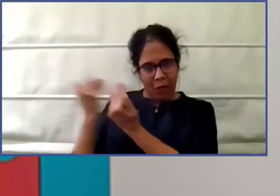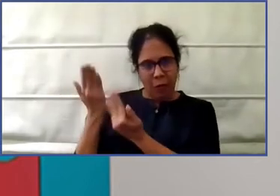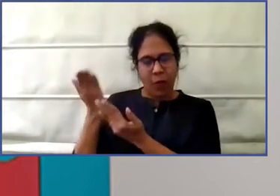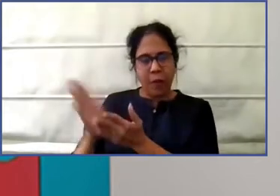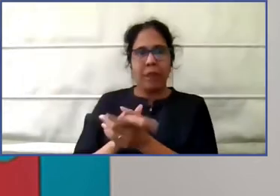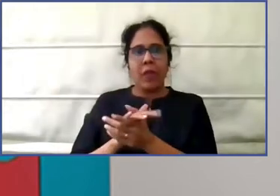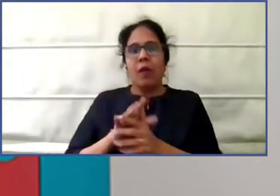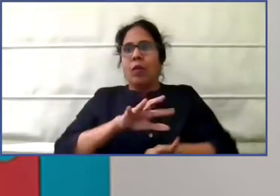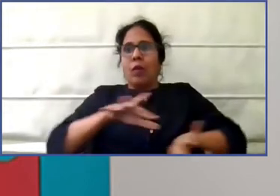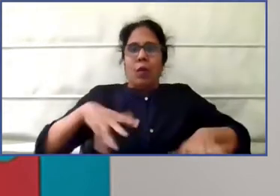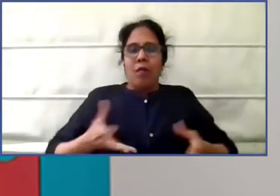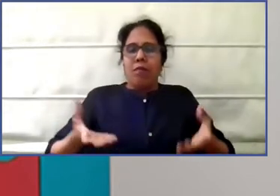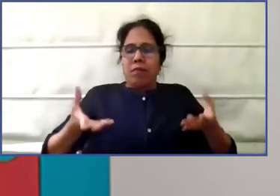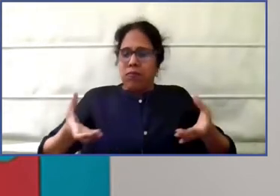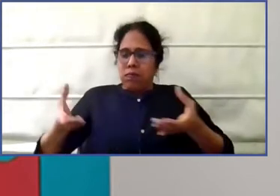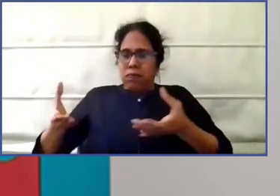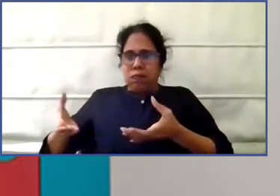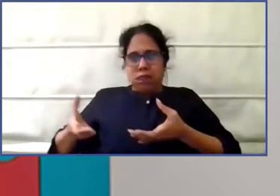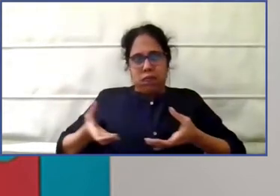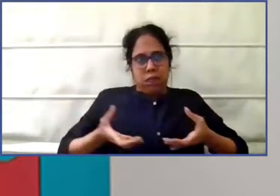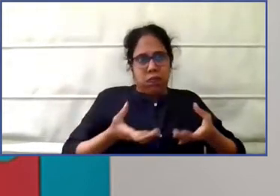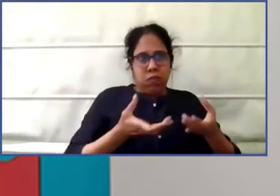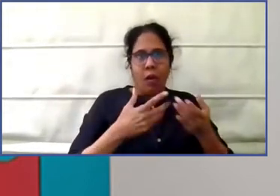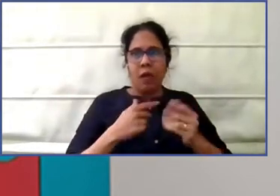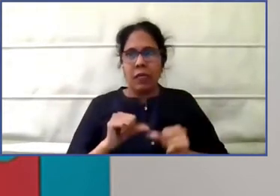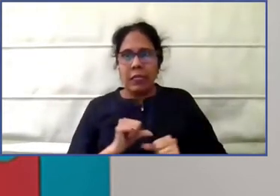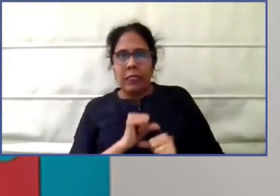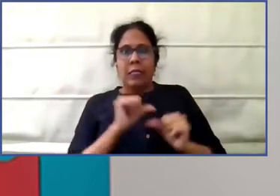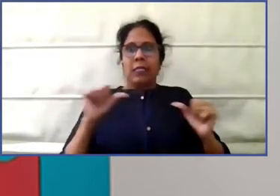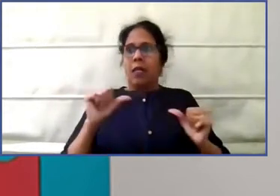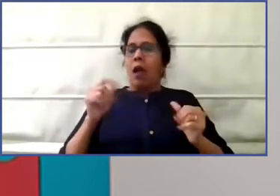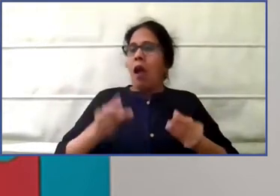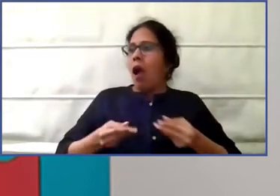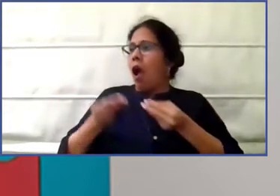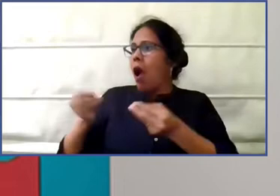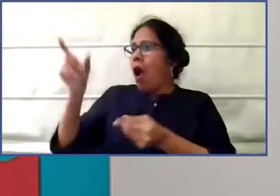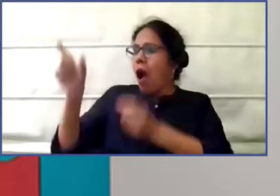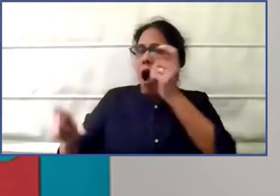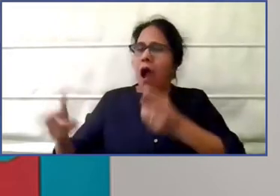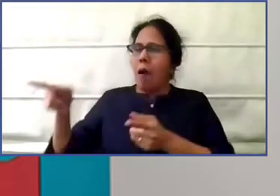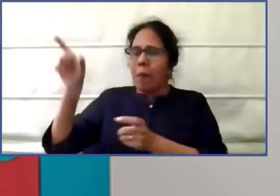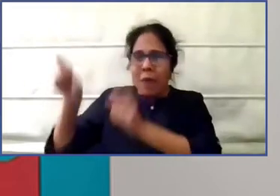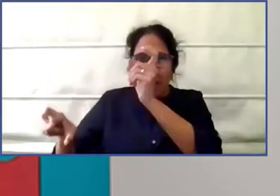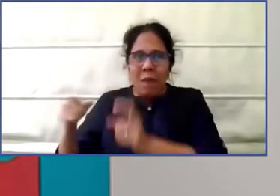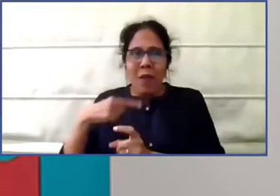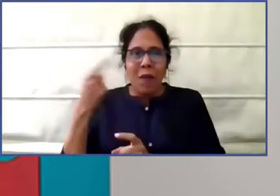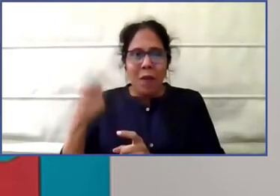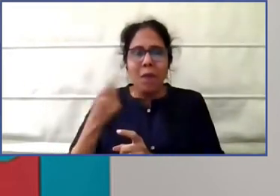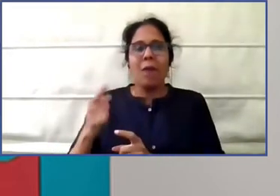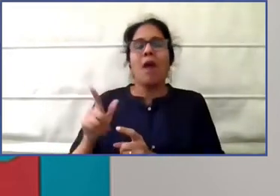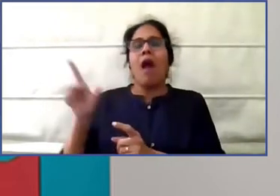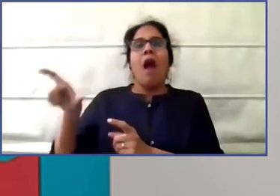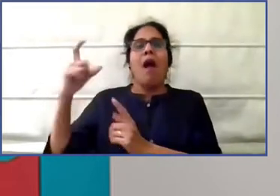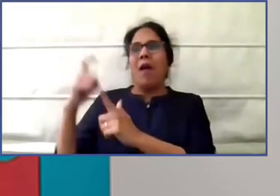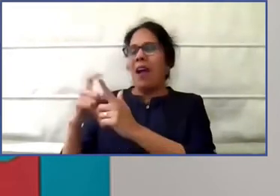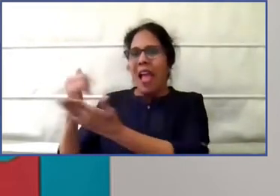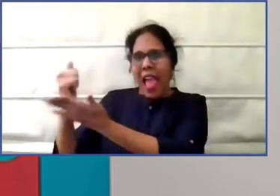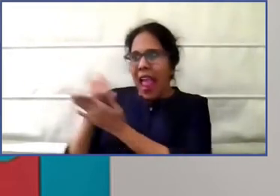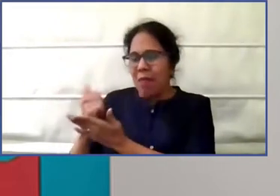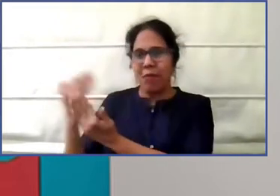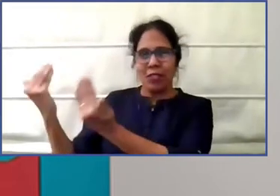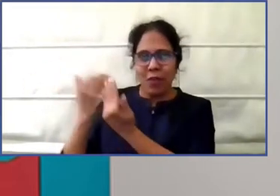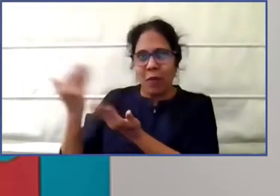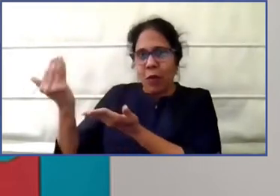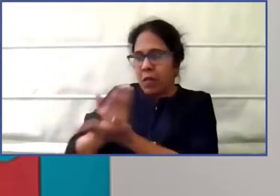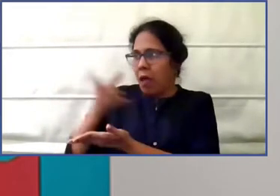job. The courage I rubbed onto the lifeguards to remove the floater shaped the competitive swimming journey that I had